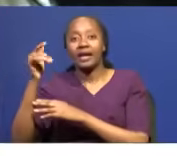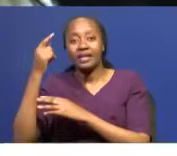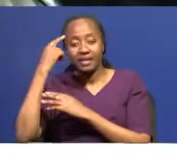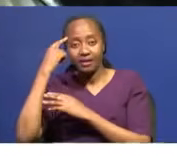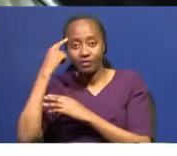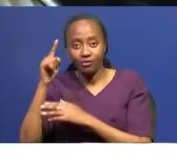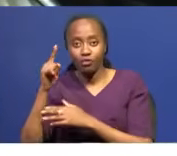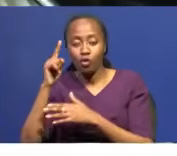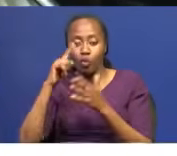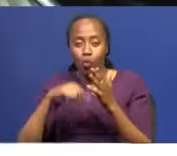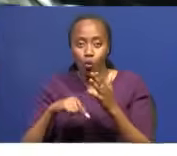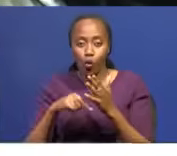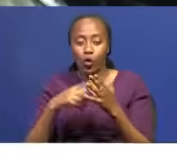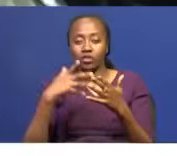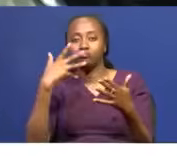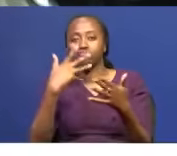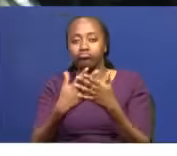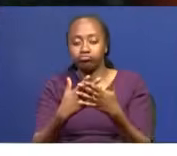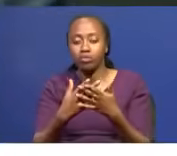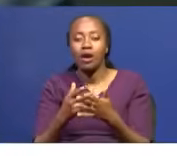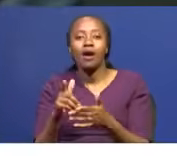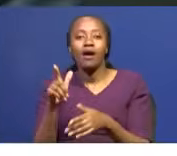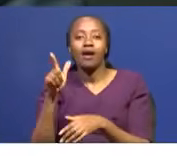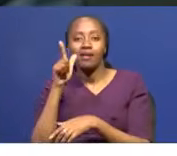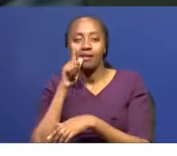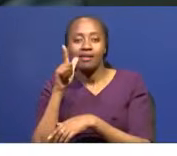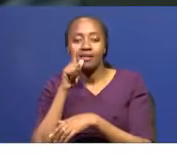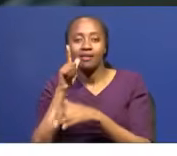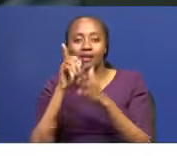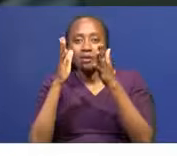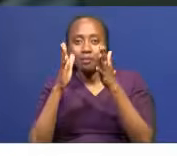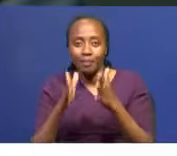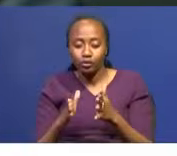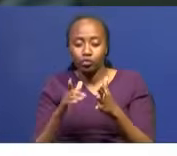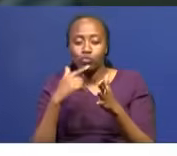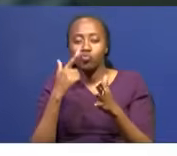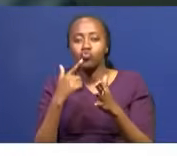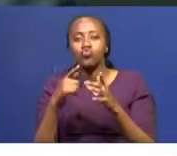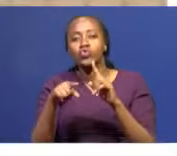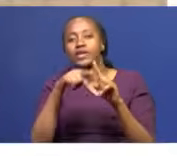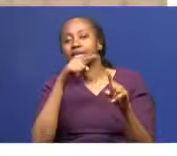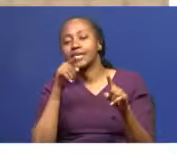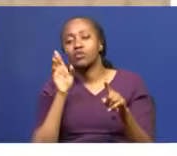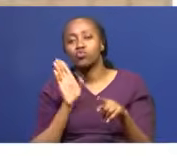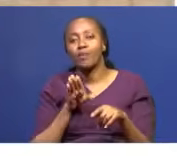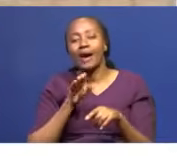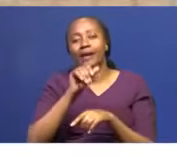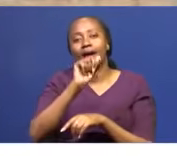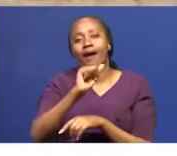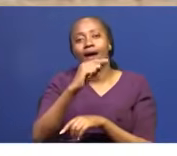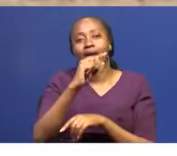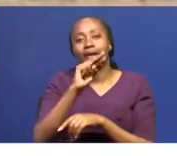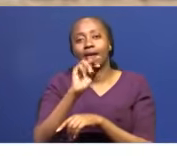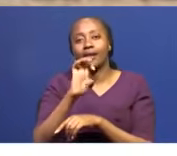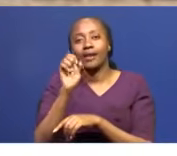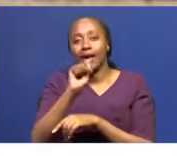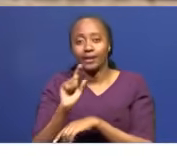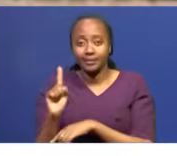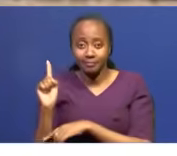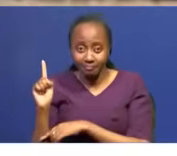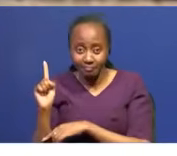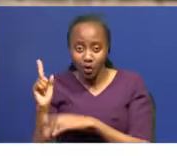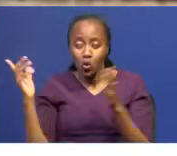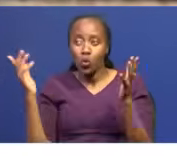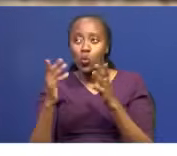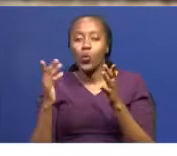warrant of arrest against a British national who murdered a Kenyan woman, Agnes Wanjiru Wanjiko, at a hotel in